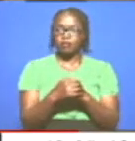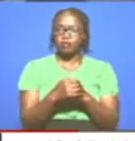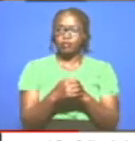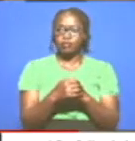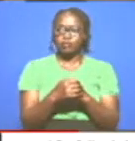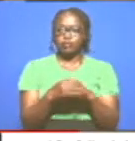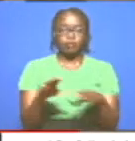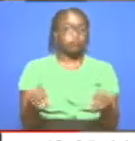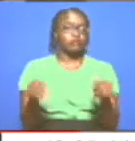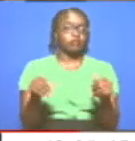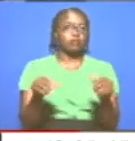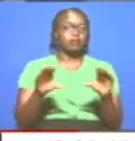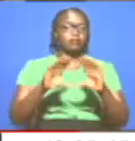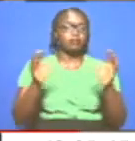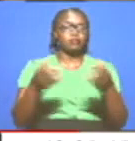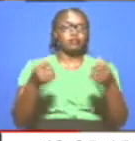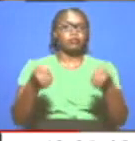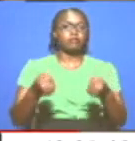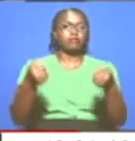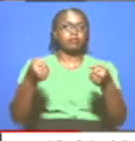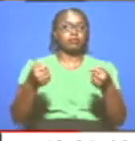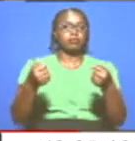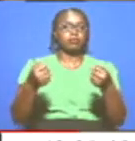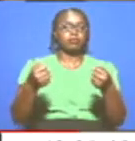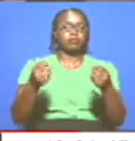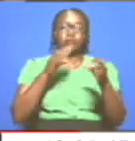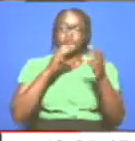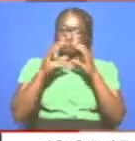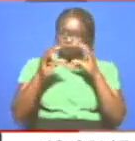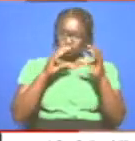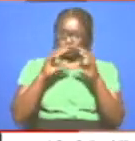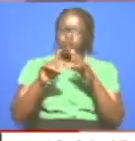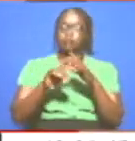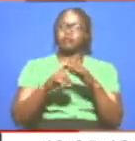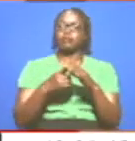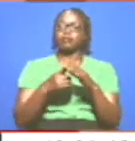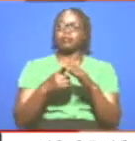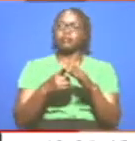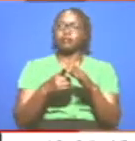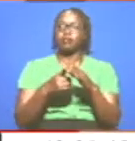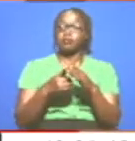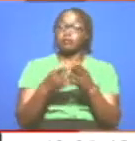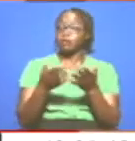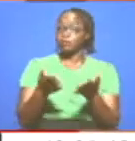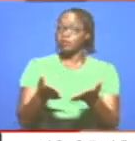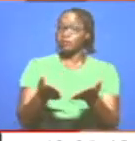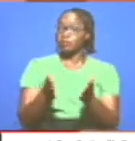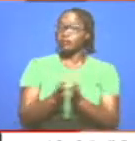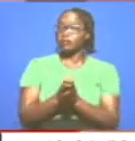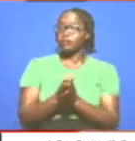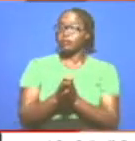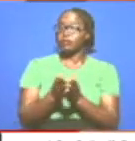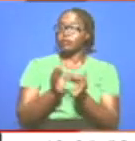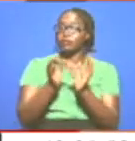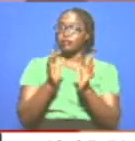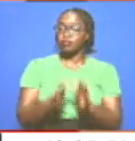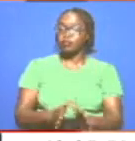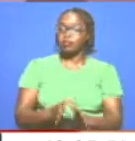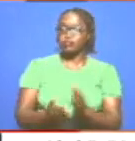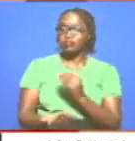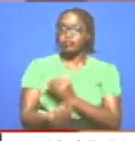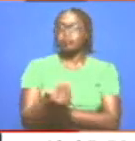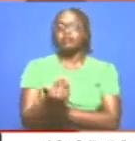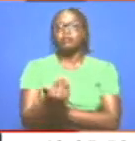qualified for the World Cup. So we'll be getting into that conversation straight away. But first, let me introduce our sign language interpreter,